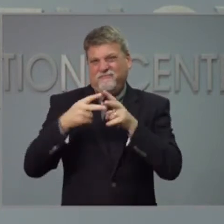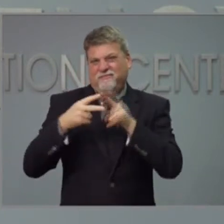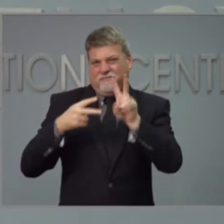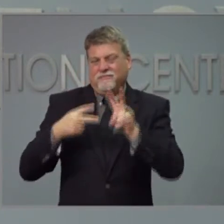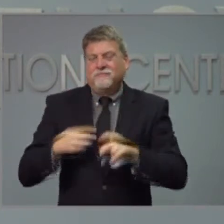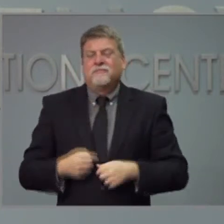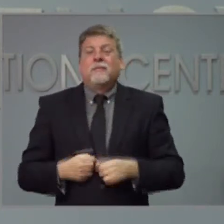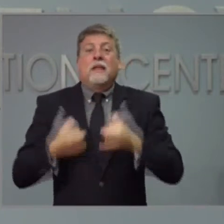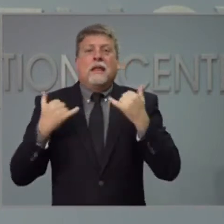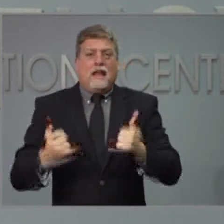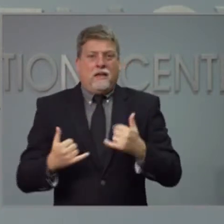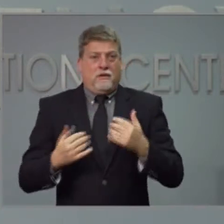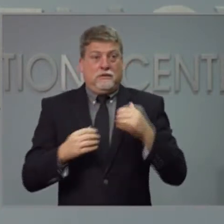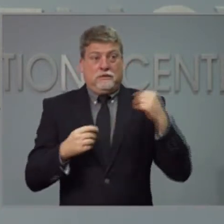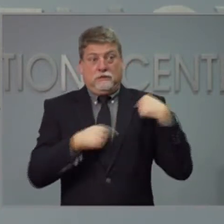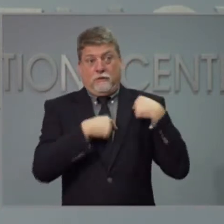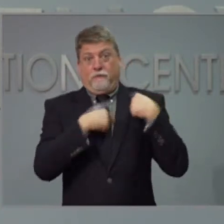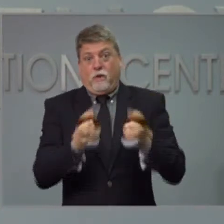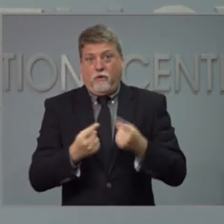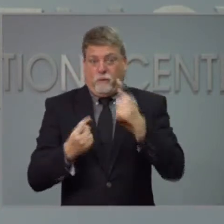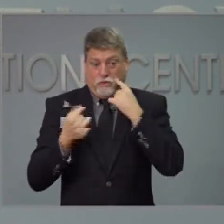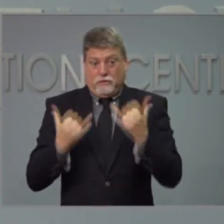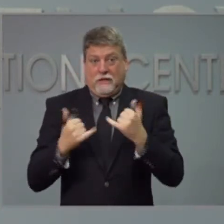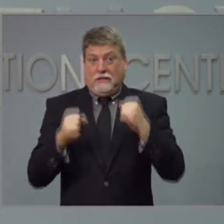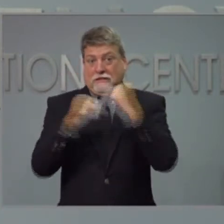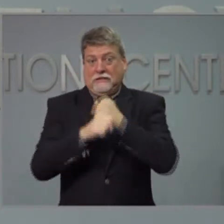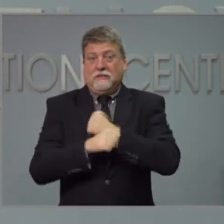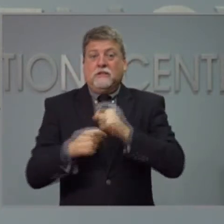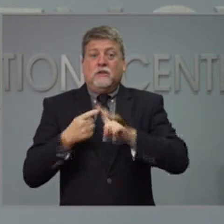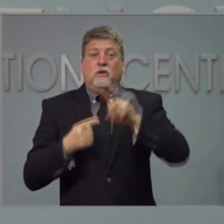for today, as of this morning, there were